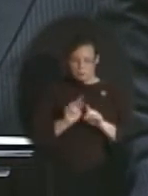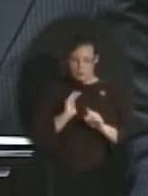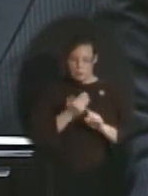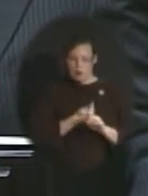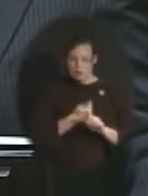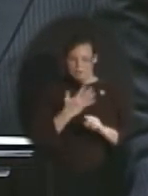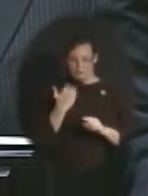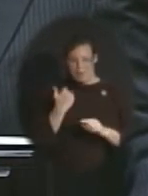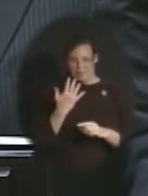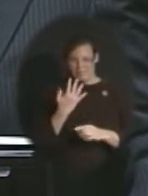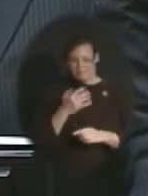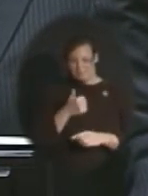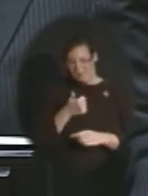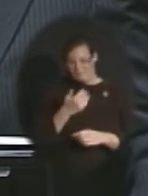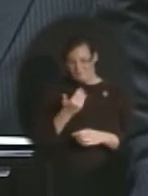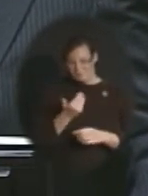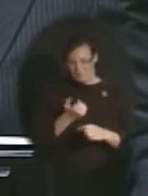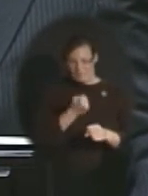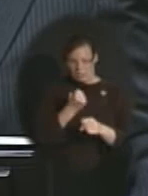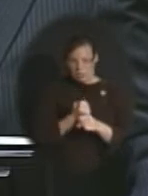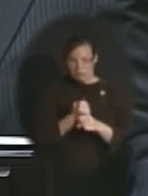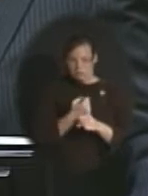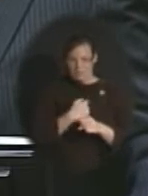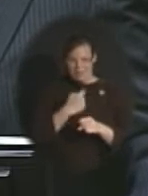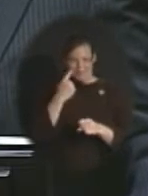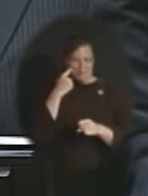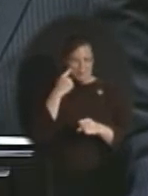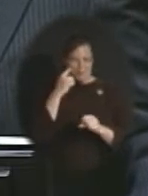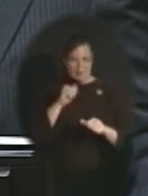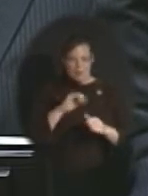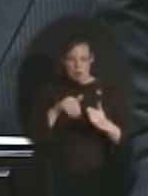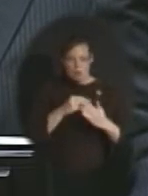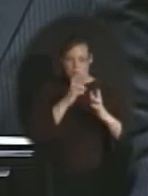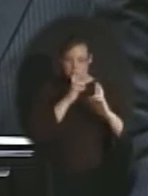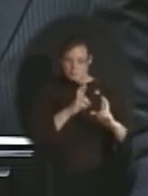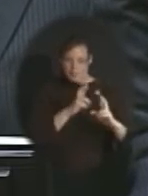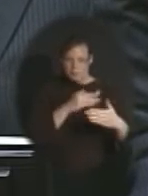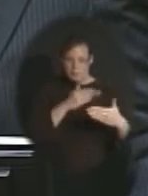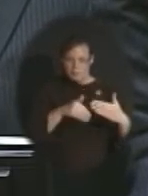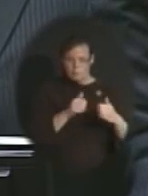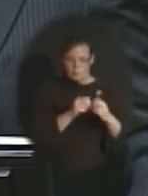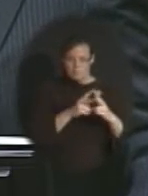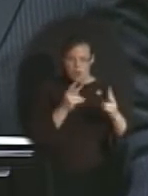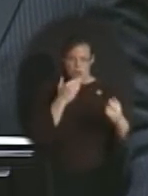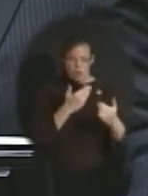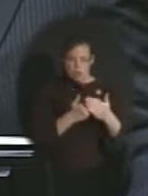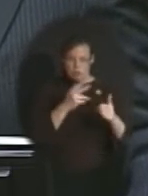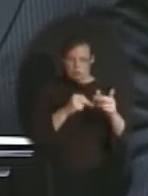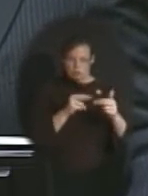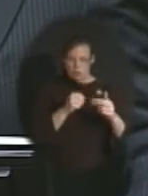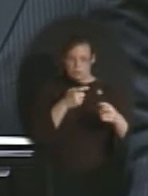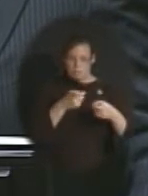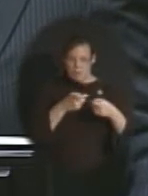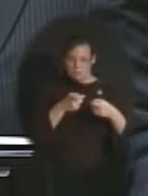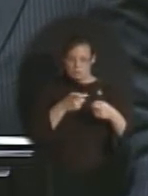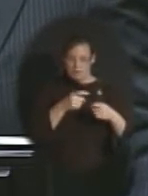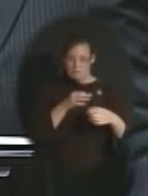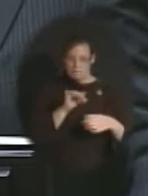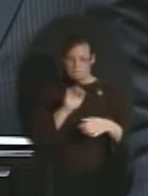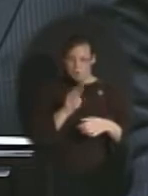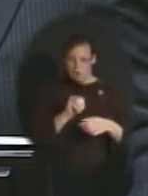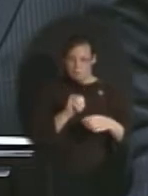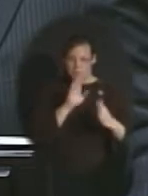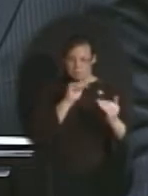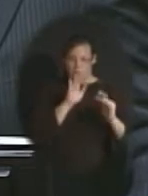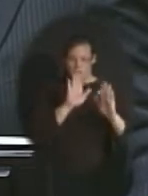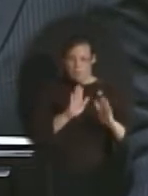last 10 to 15 years. So I think in all respects, we ended up with a very good construction management firm, expecting great things